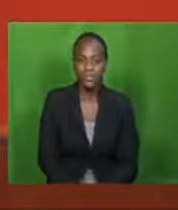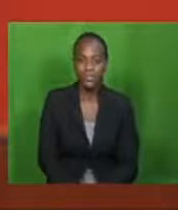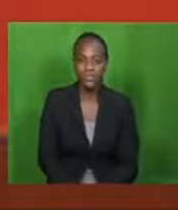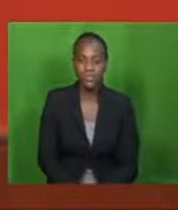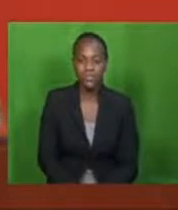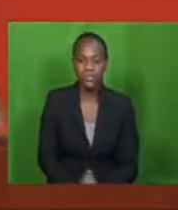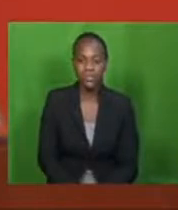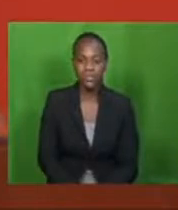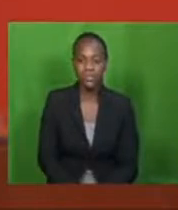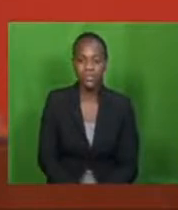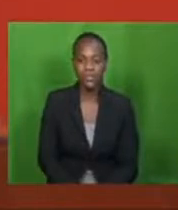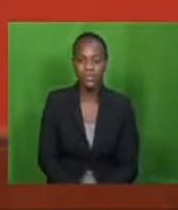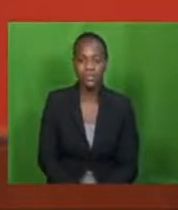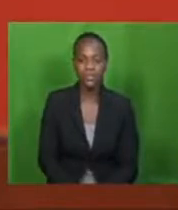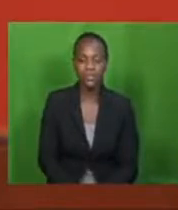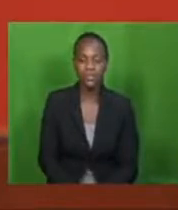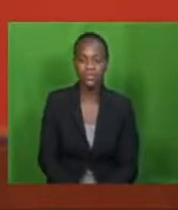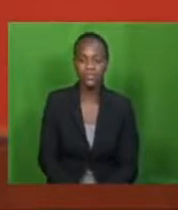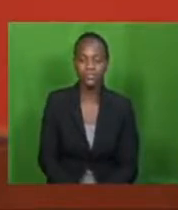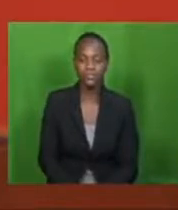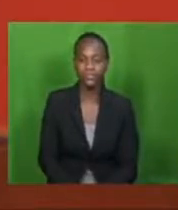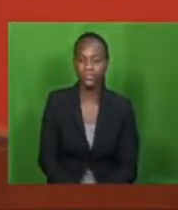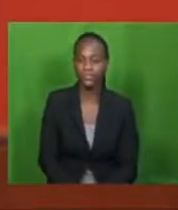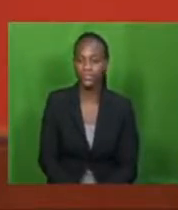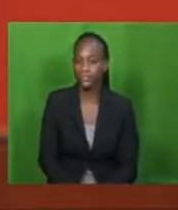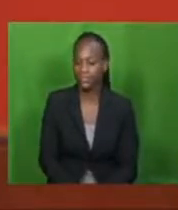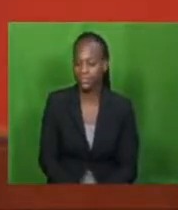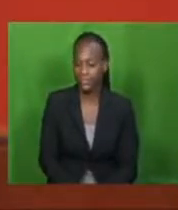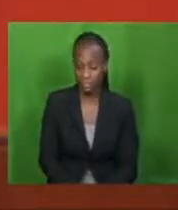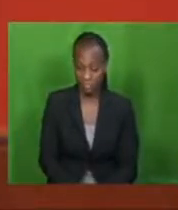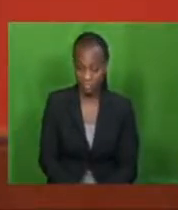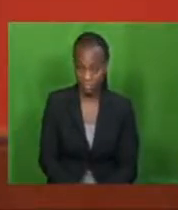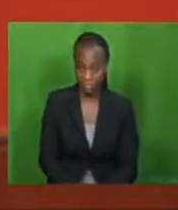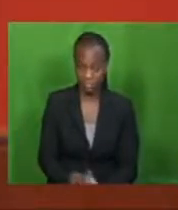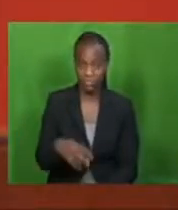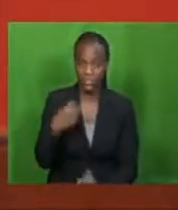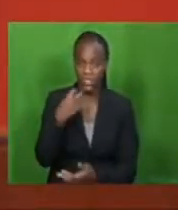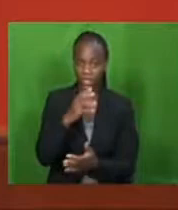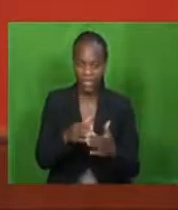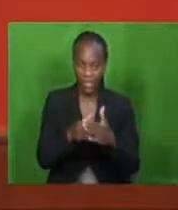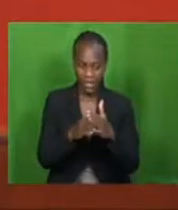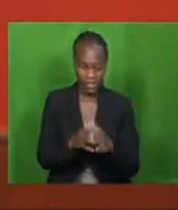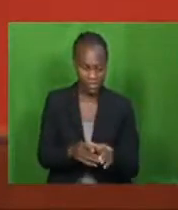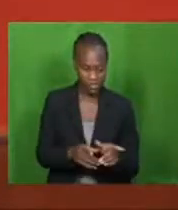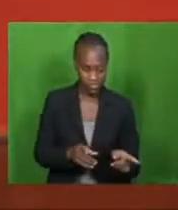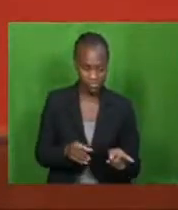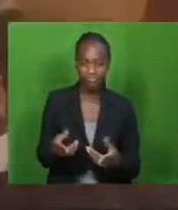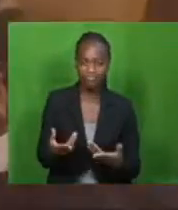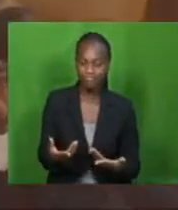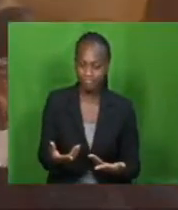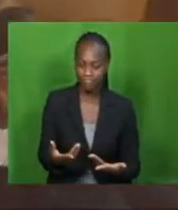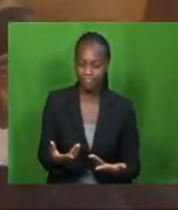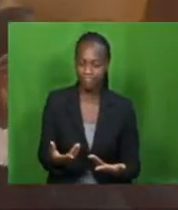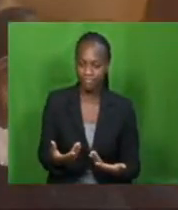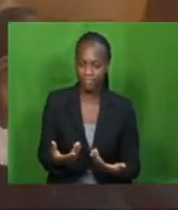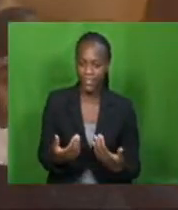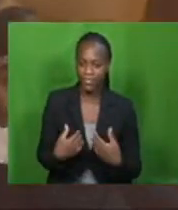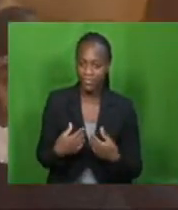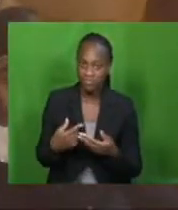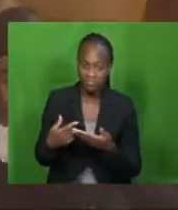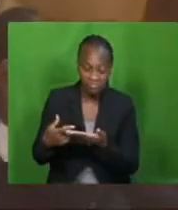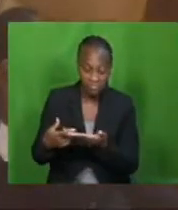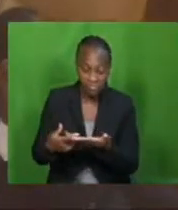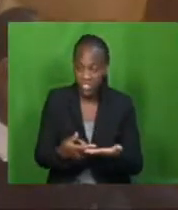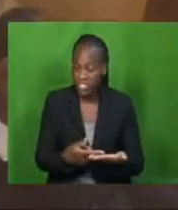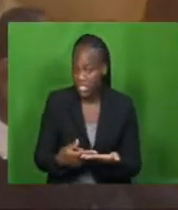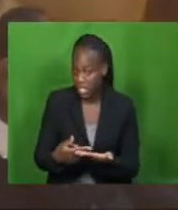Yes. Speaker, we've had some engagements, leadership, and instead of taking questions,